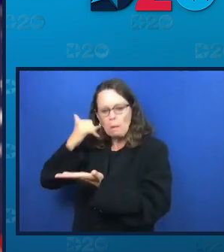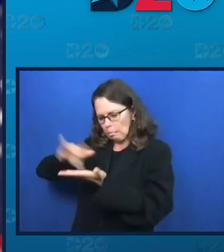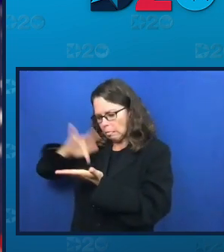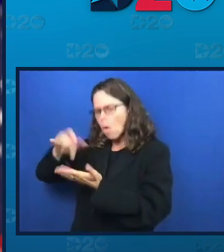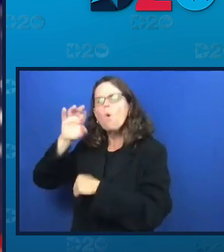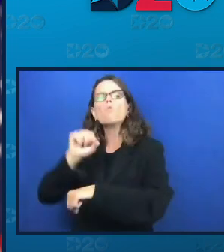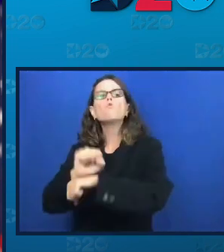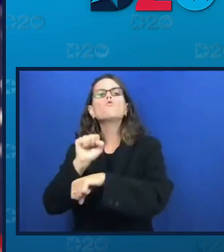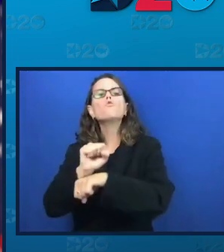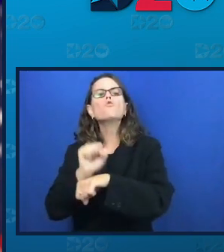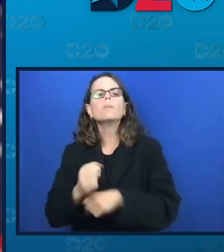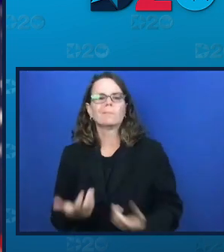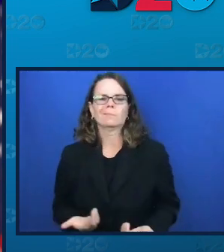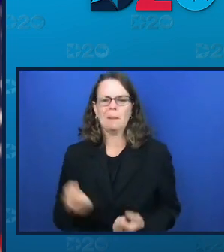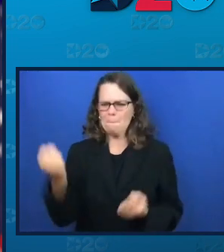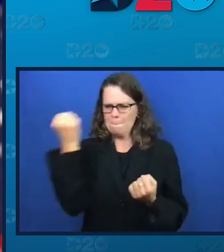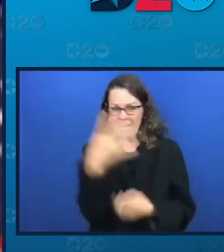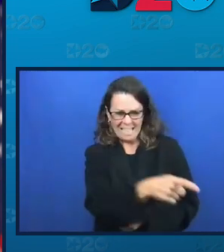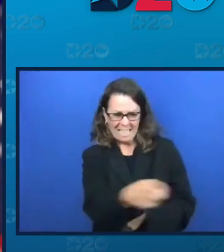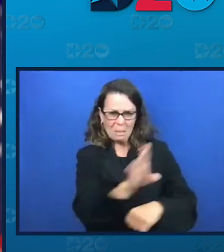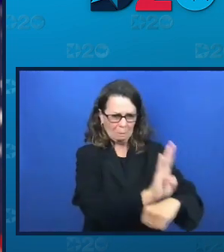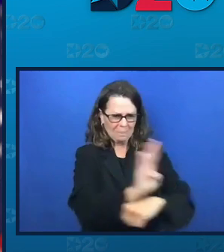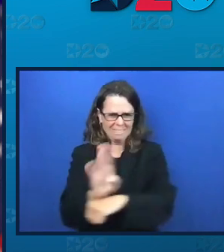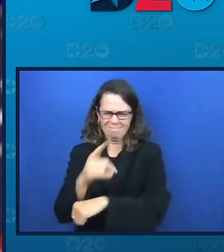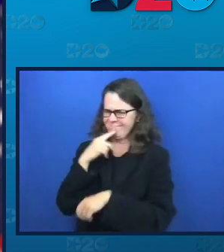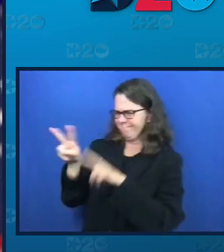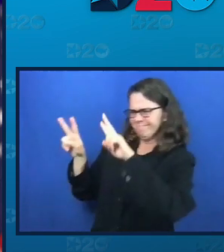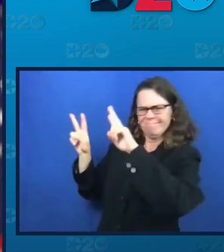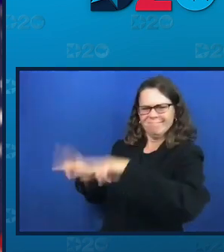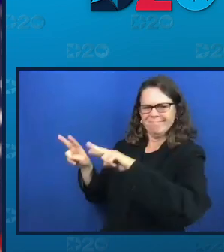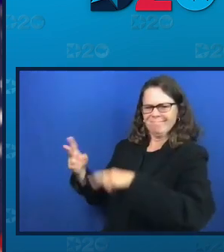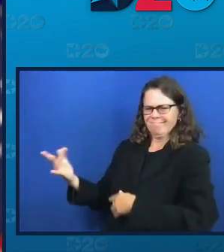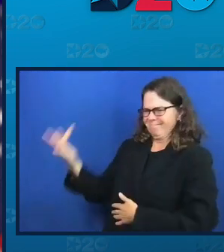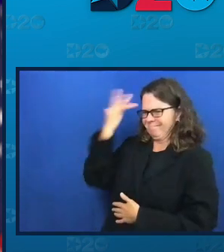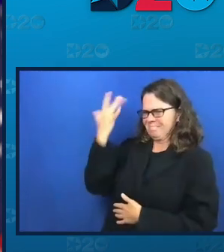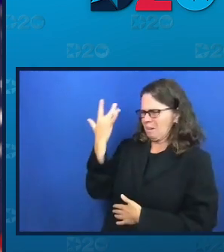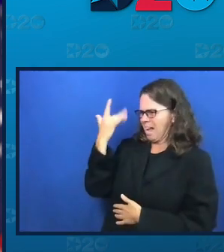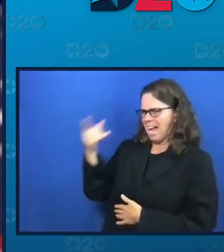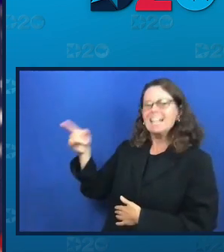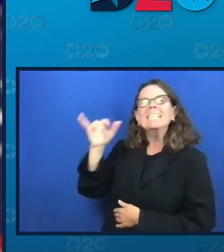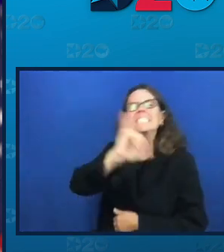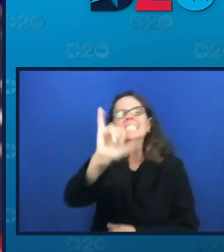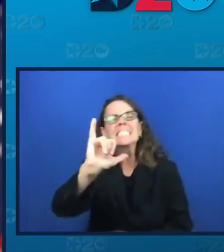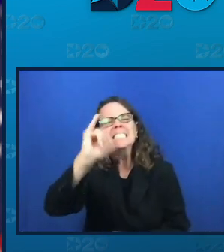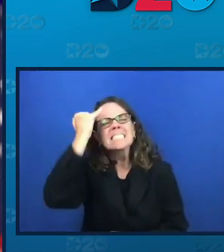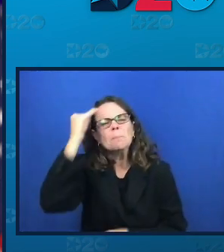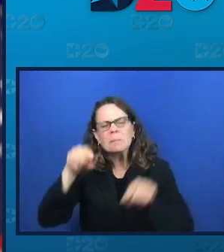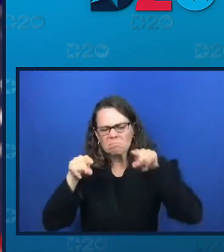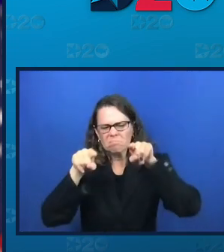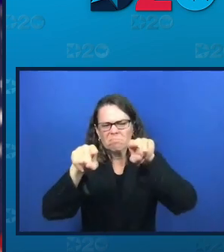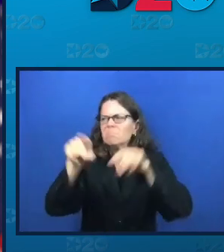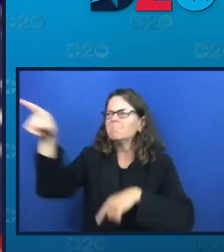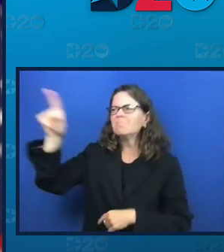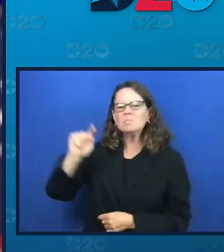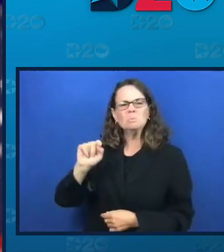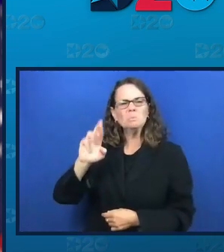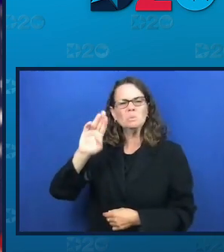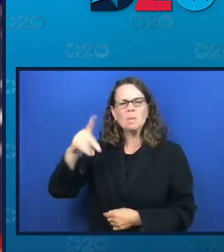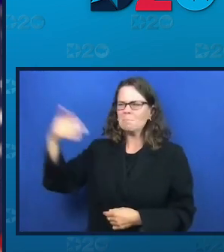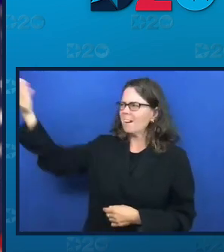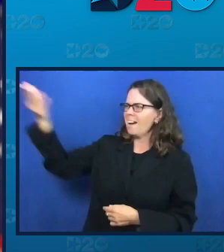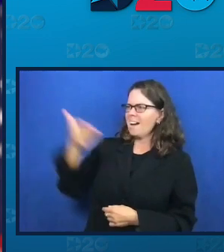ever rehire Donald Trump for another 4 years? Trump says we should vote for him because he's a great